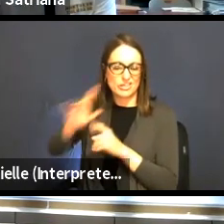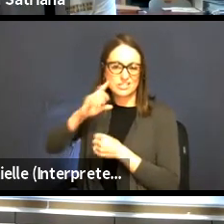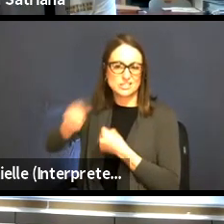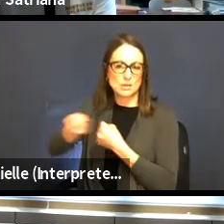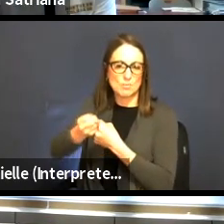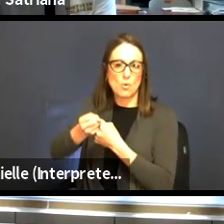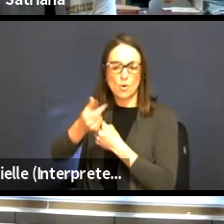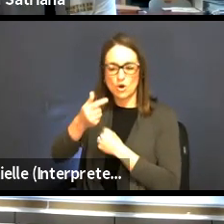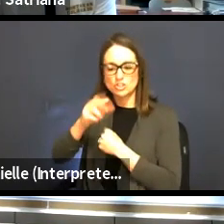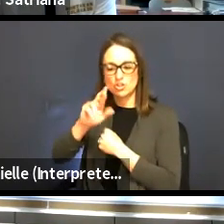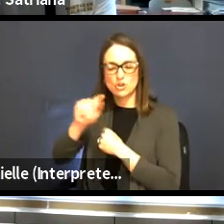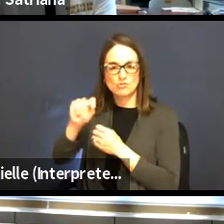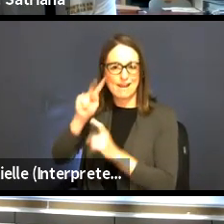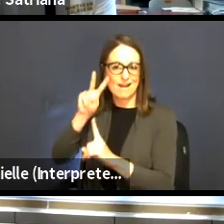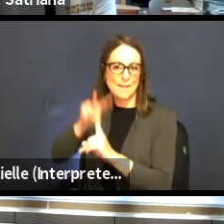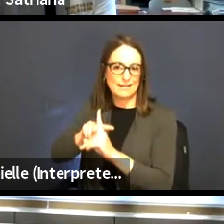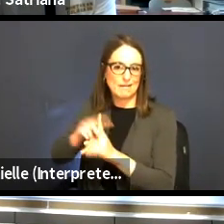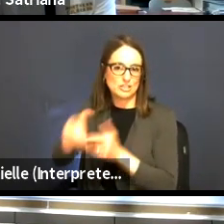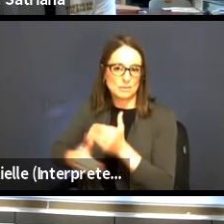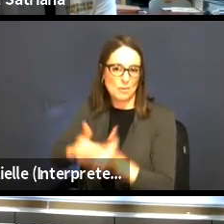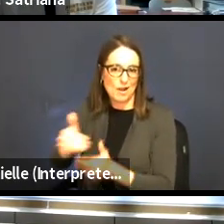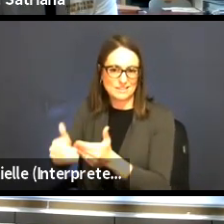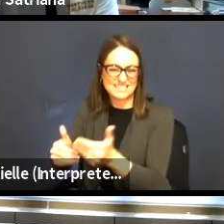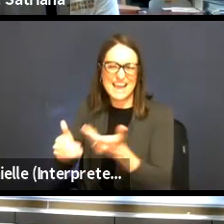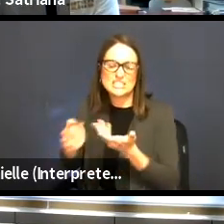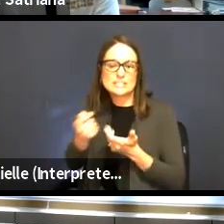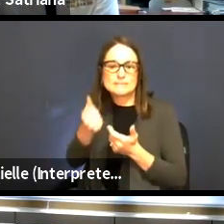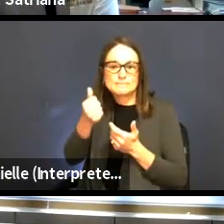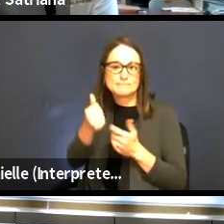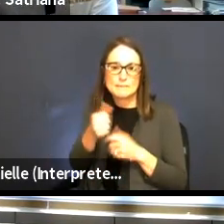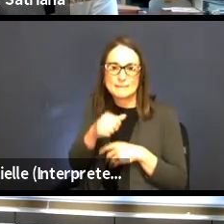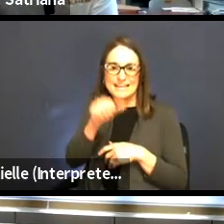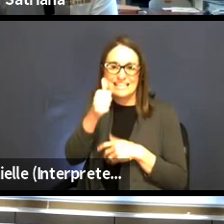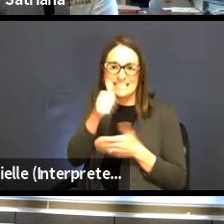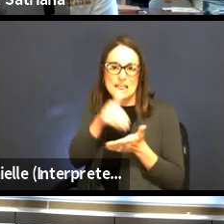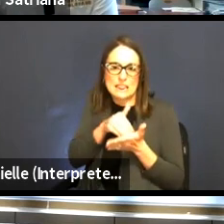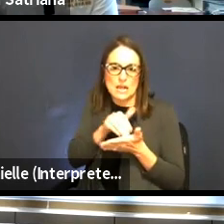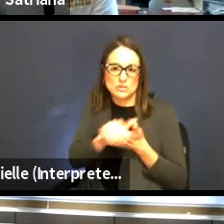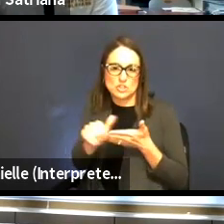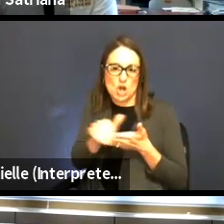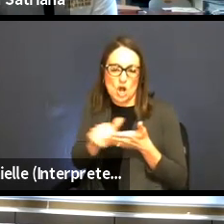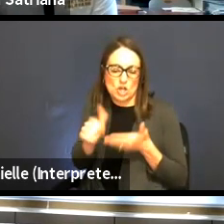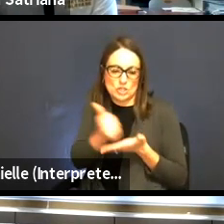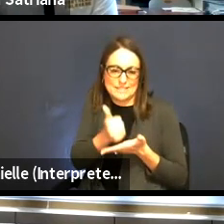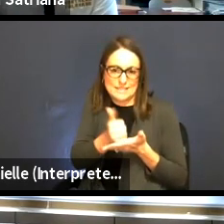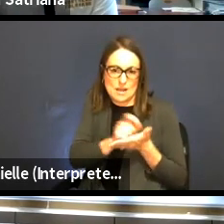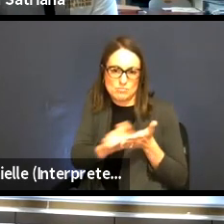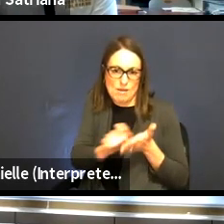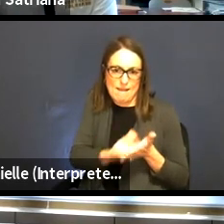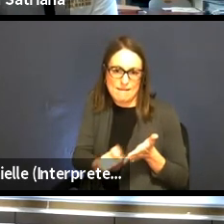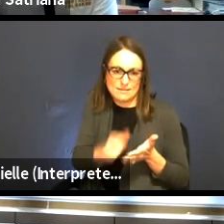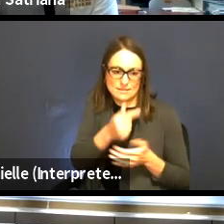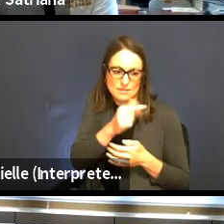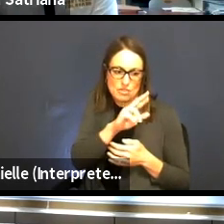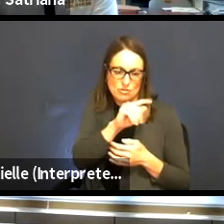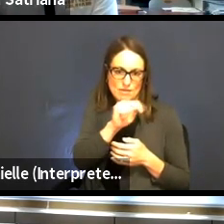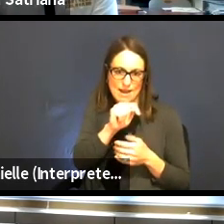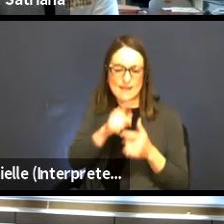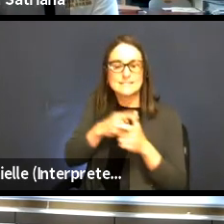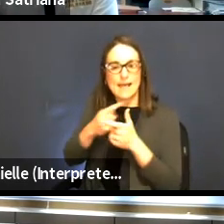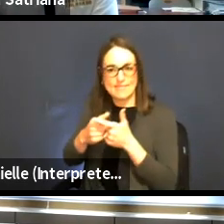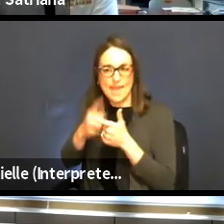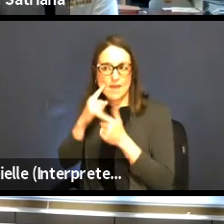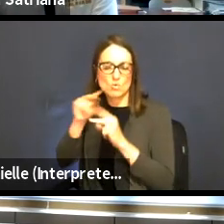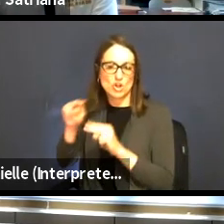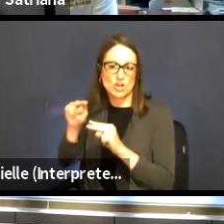application process, like some small seed money of $10,000 to help write the grants. And they're looking for grant applications